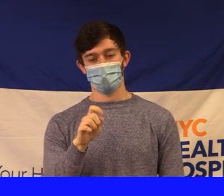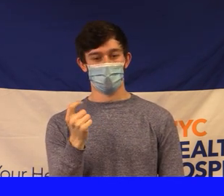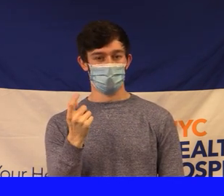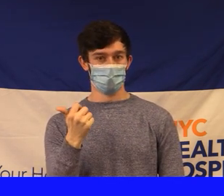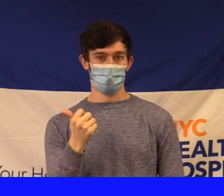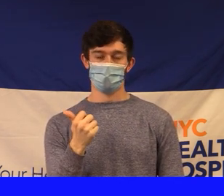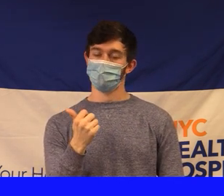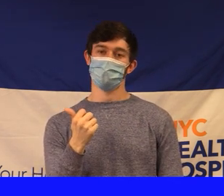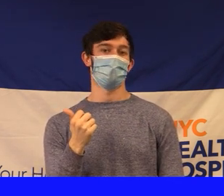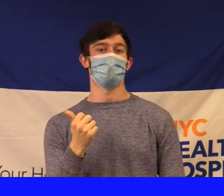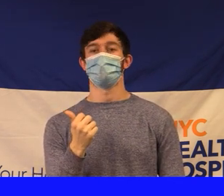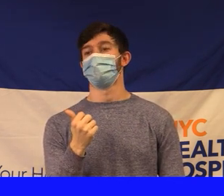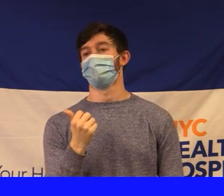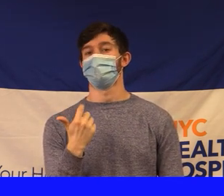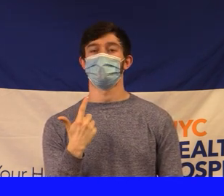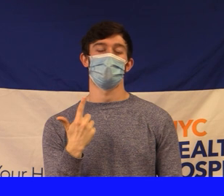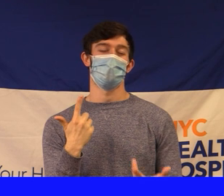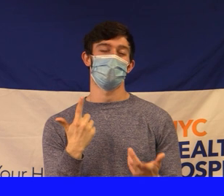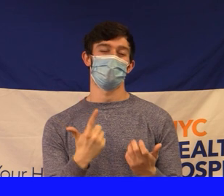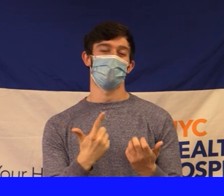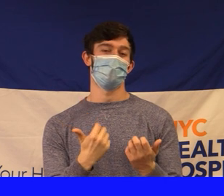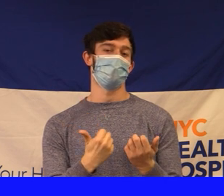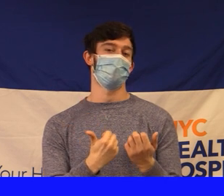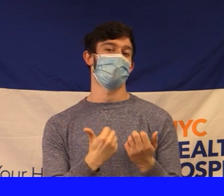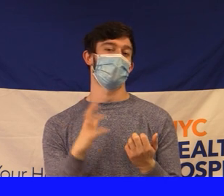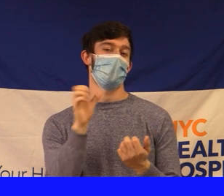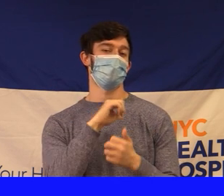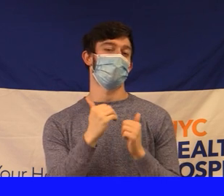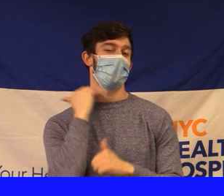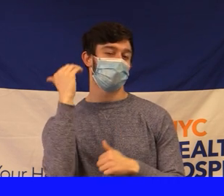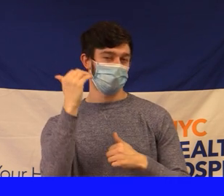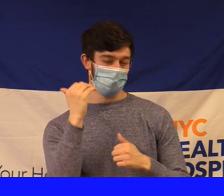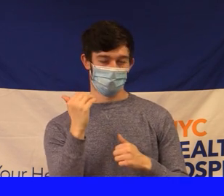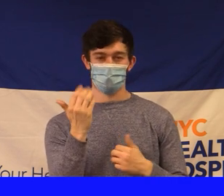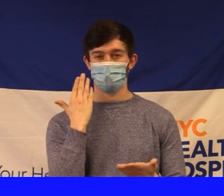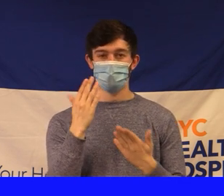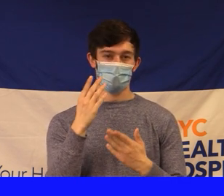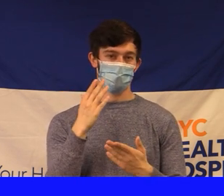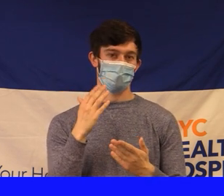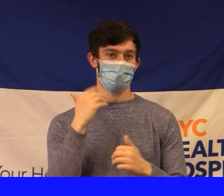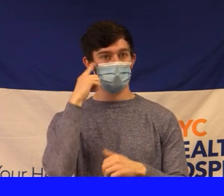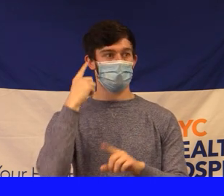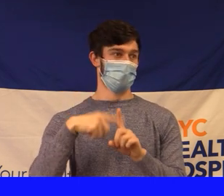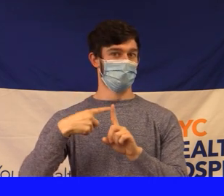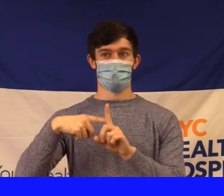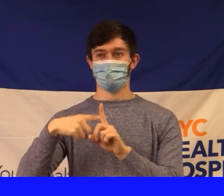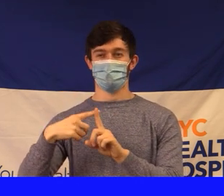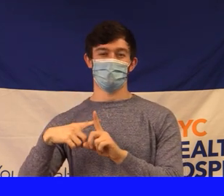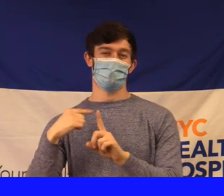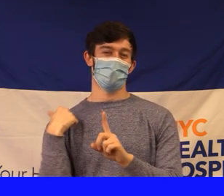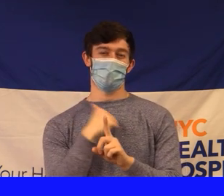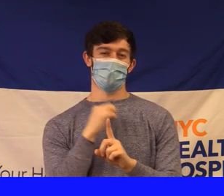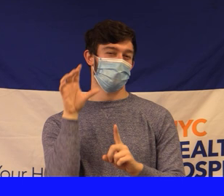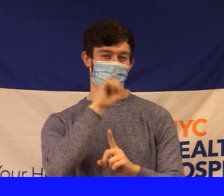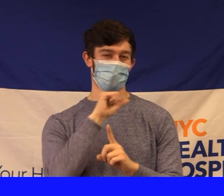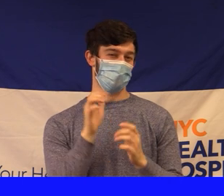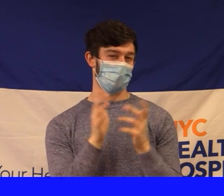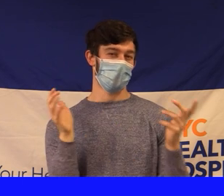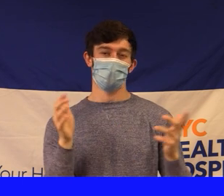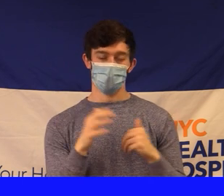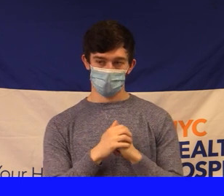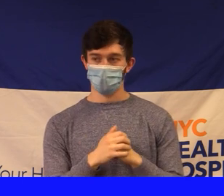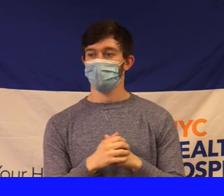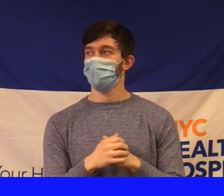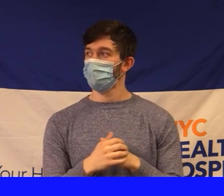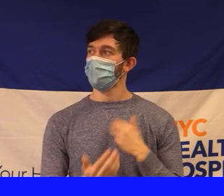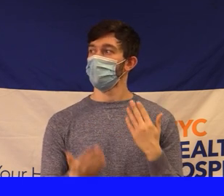like the one that was presented when the contract was first awarded, and you have to readjust. So it's better to